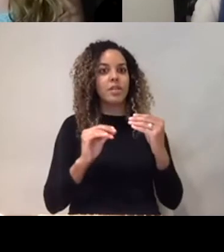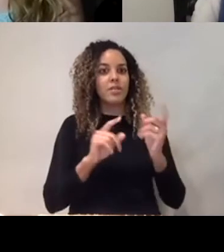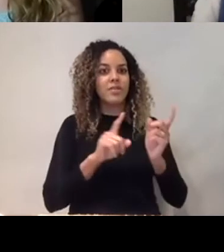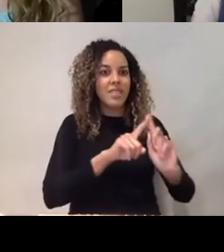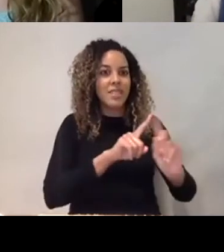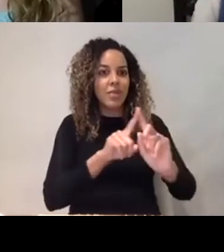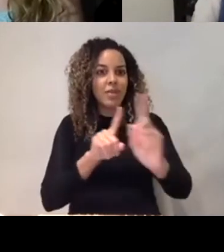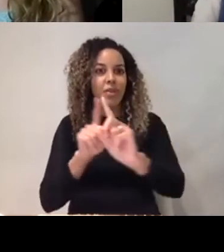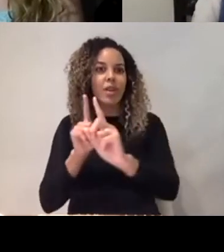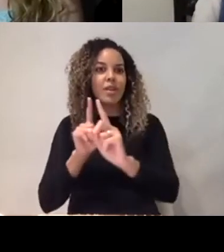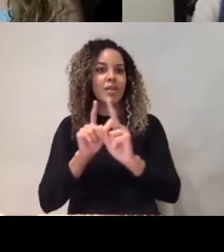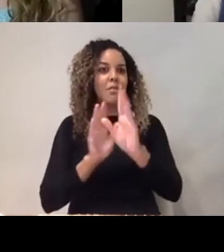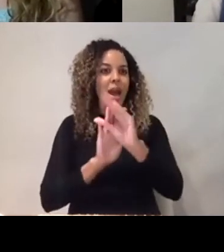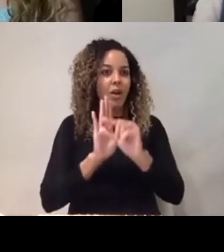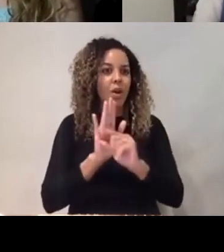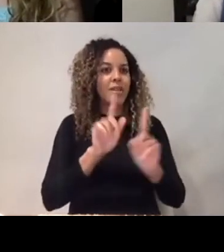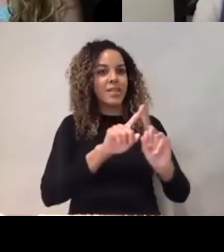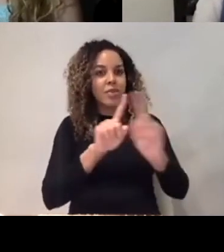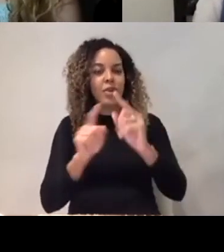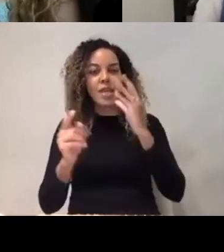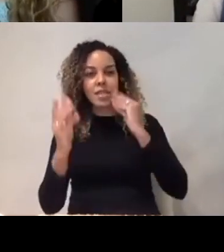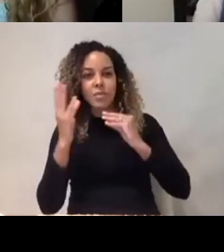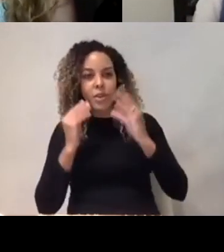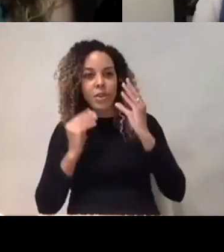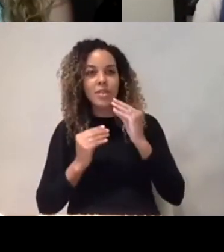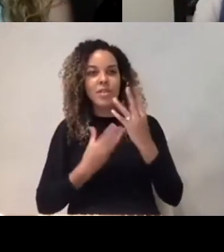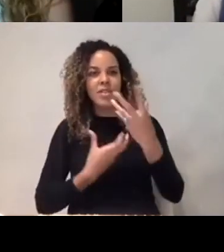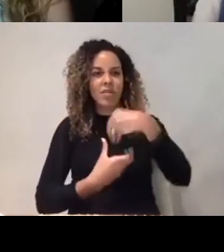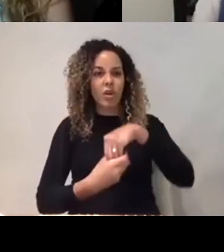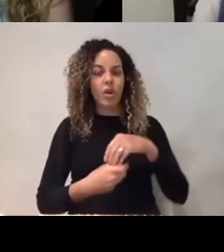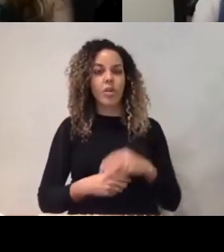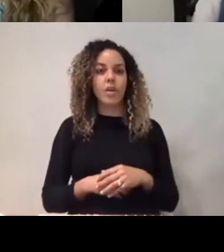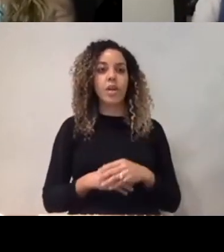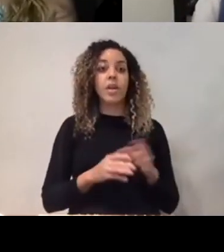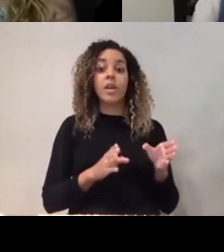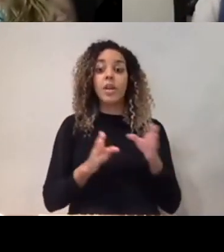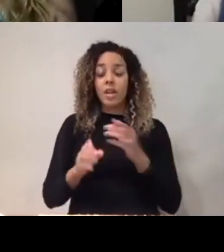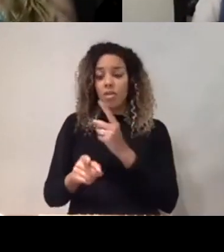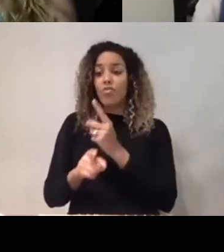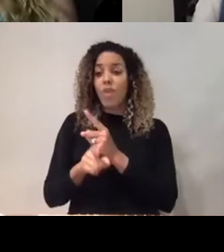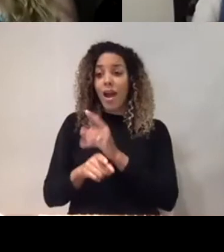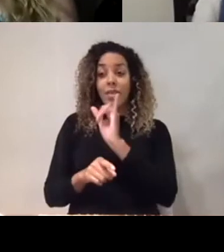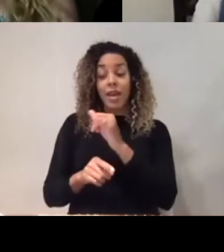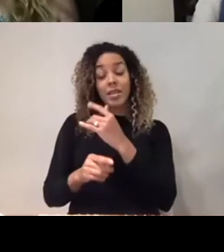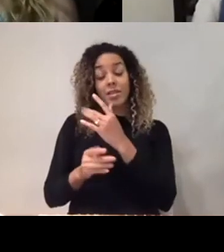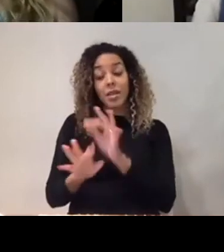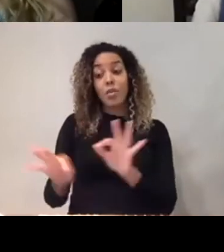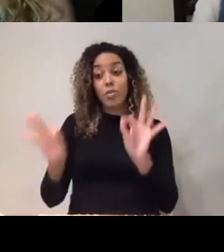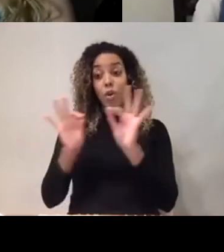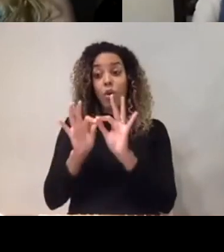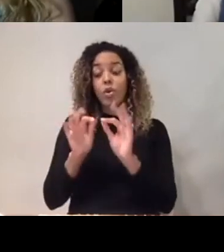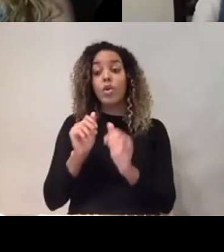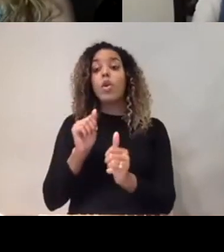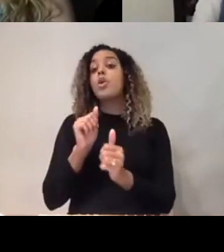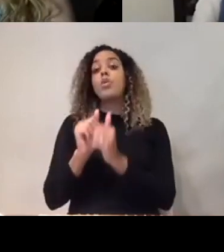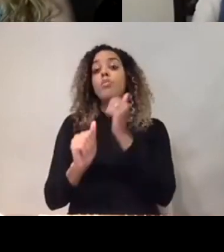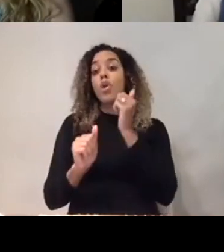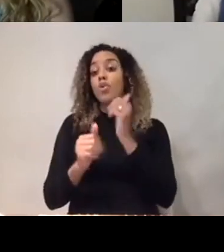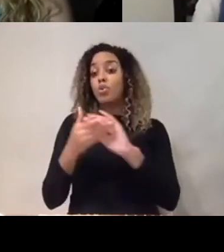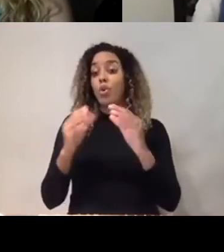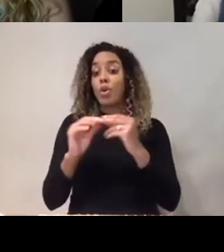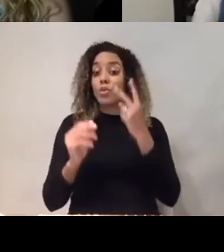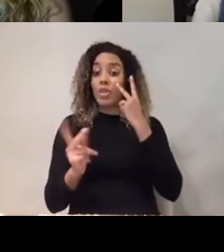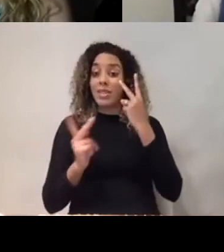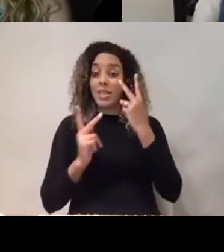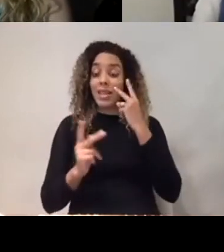No, and I think that's important. Yeah, because like you said, most of the representation we do see are of cisgender white male. But